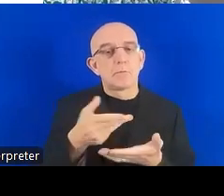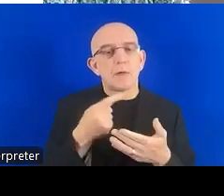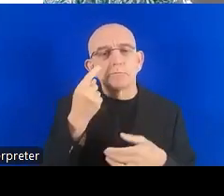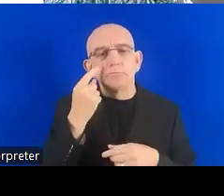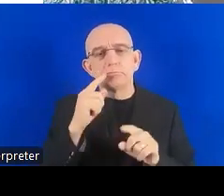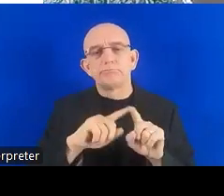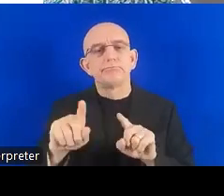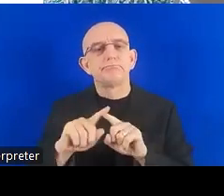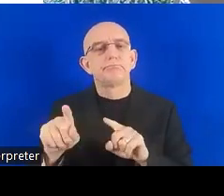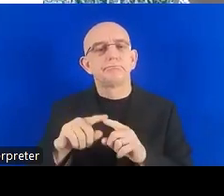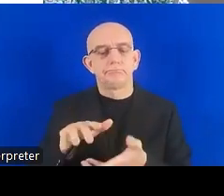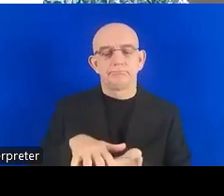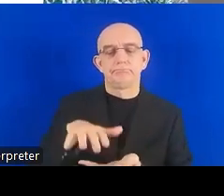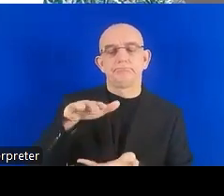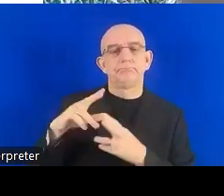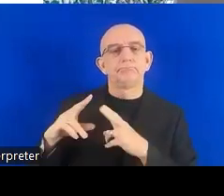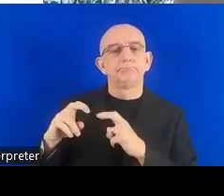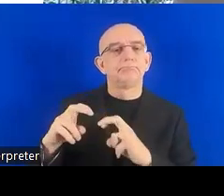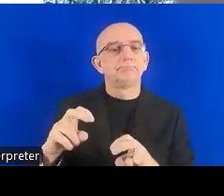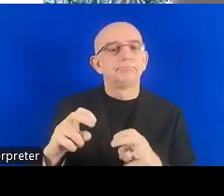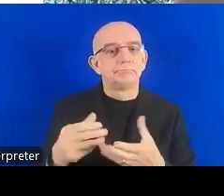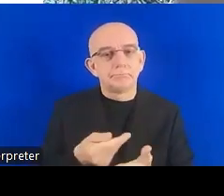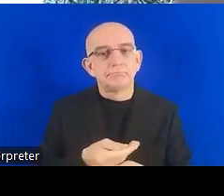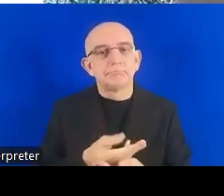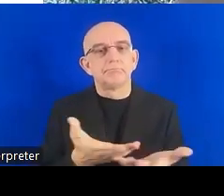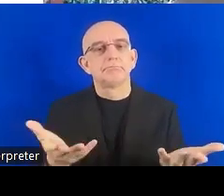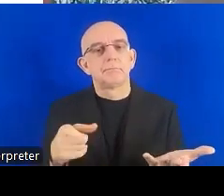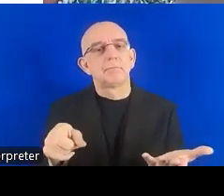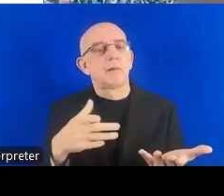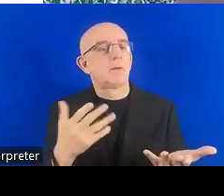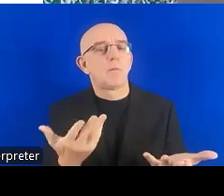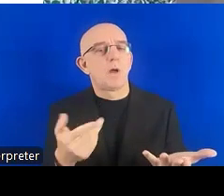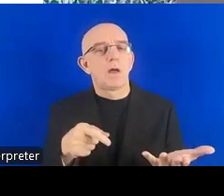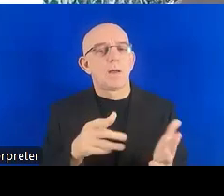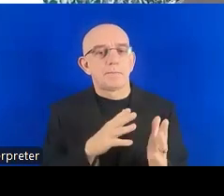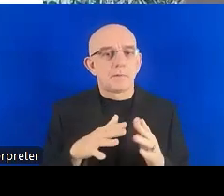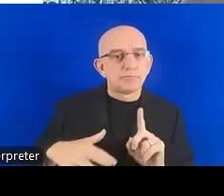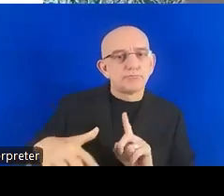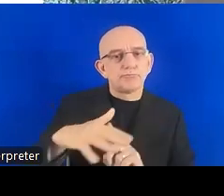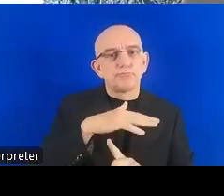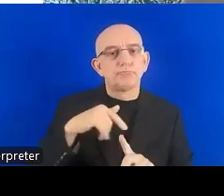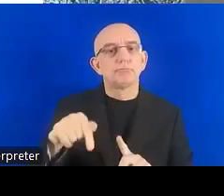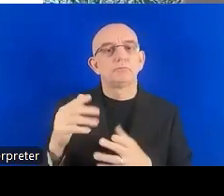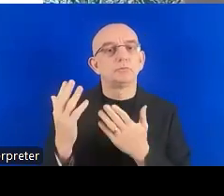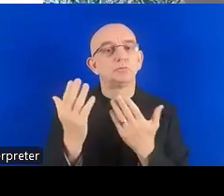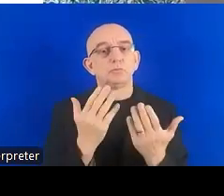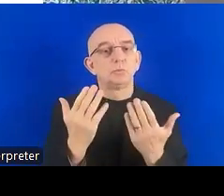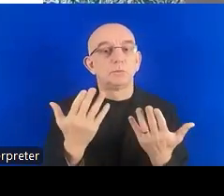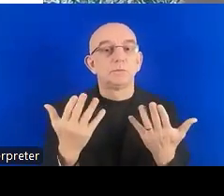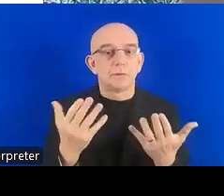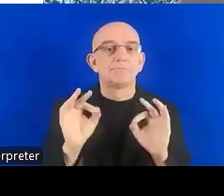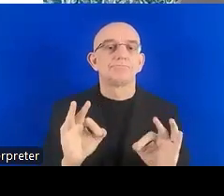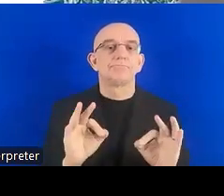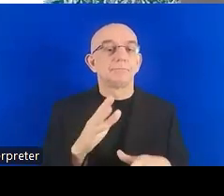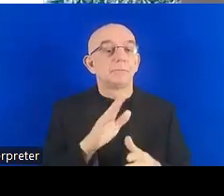So if that's what you're looking for, you're in the right place. It's going to be a 45-minute webinar today, so we're going to